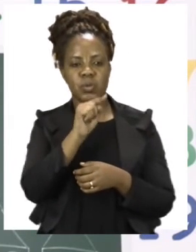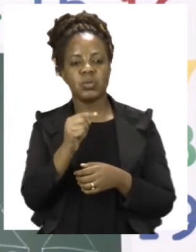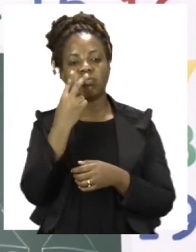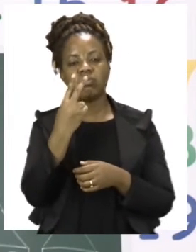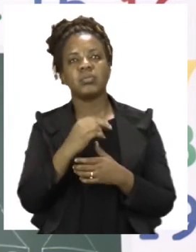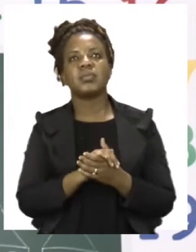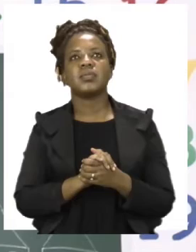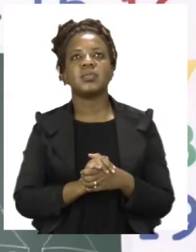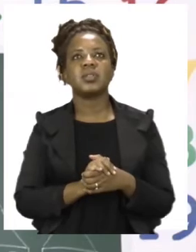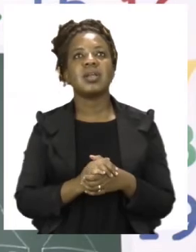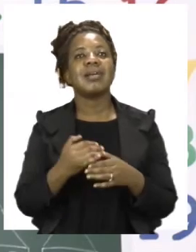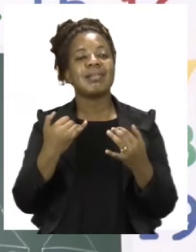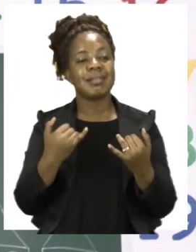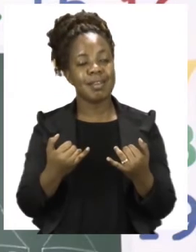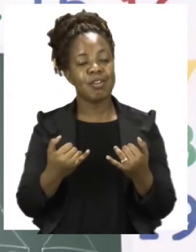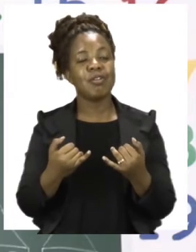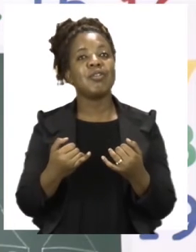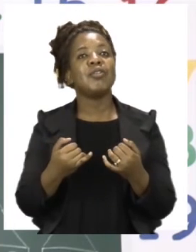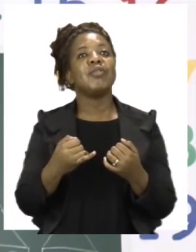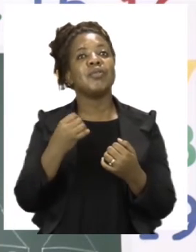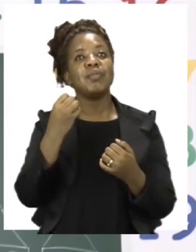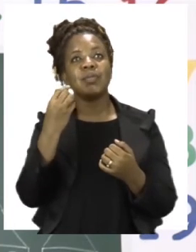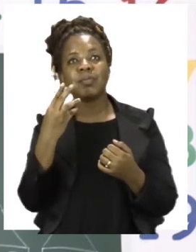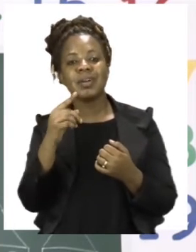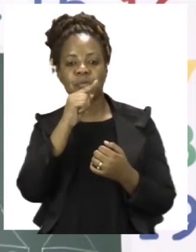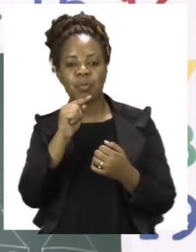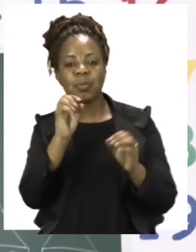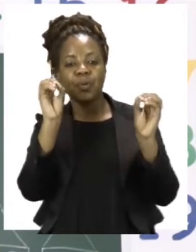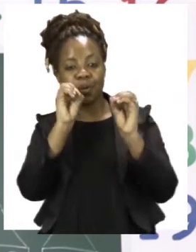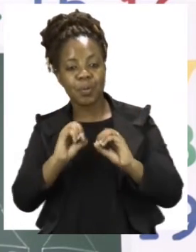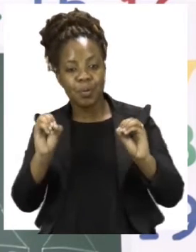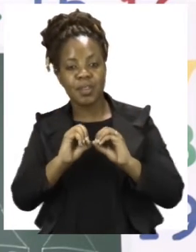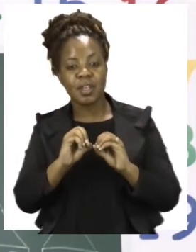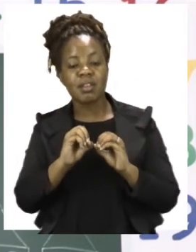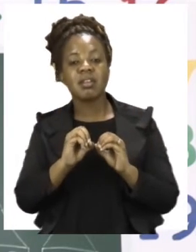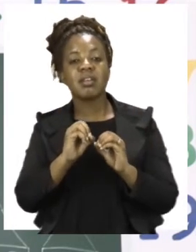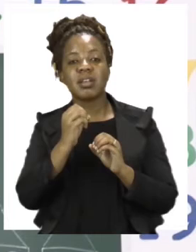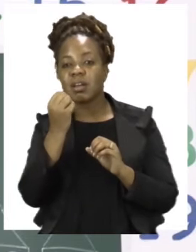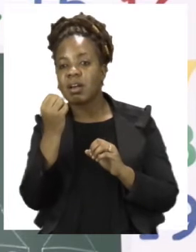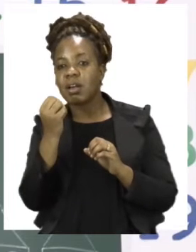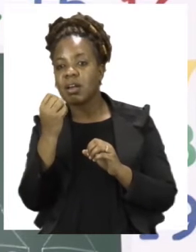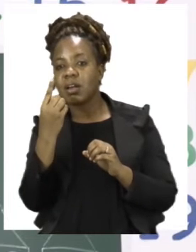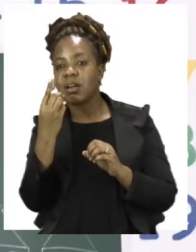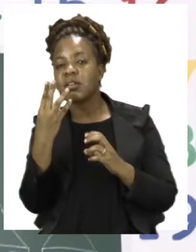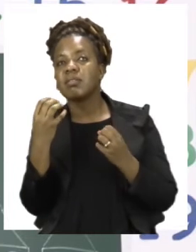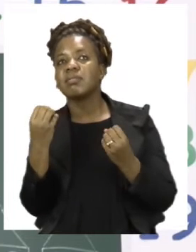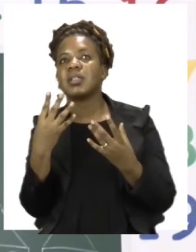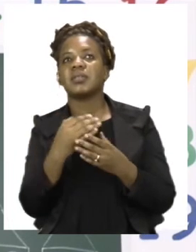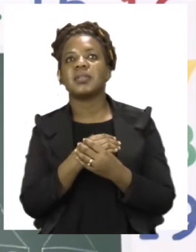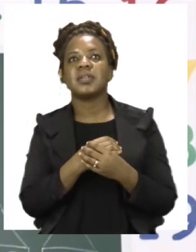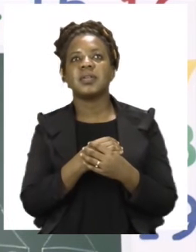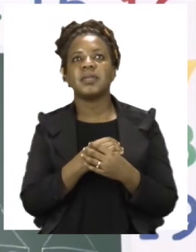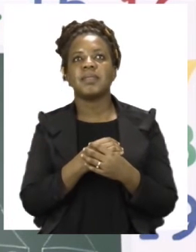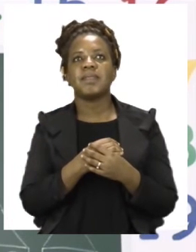2. Now we need to count the rest so that we know which one is our missing number. We will start